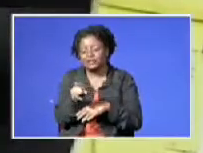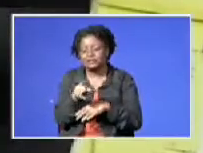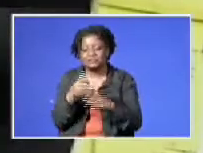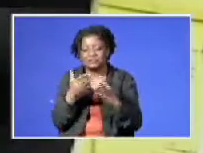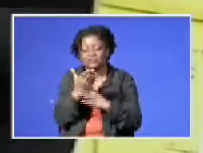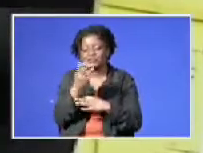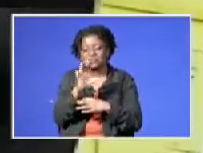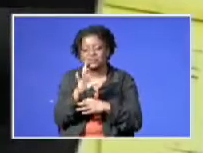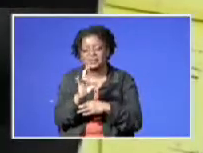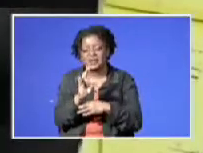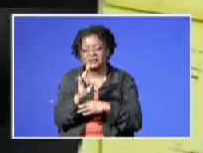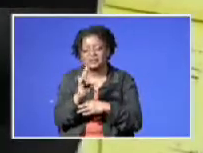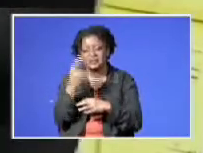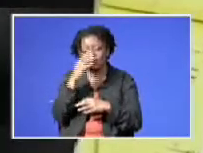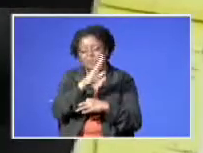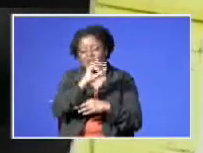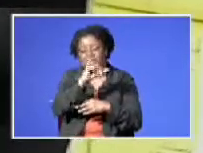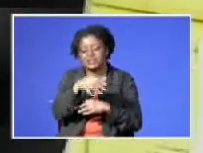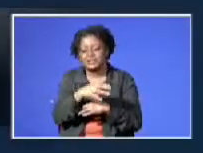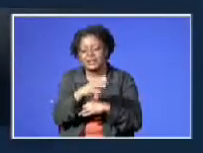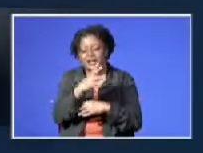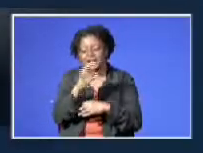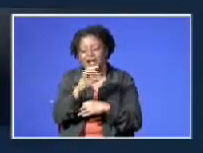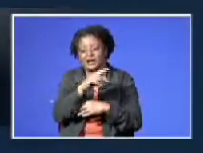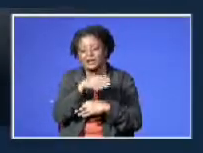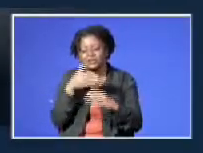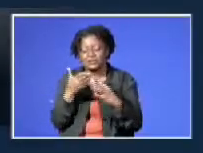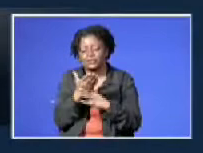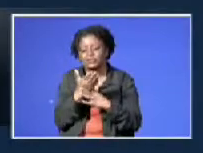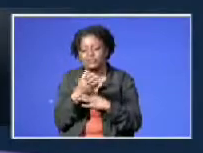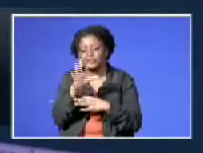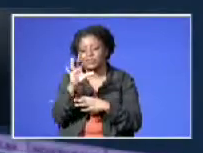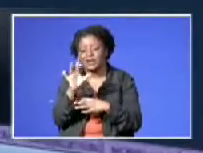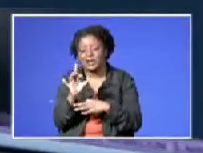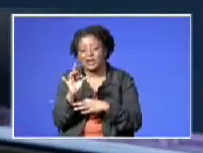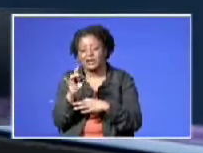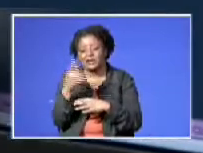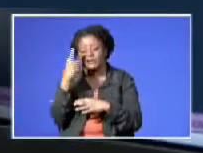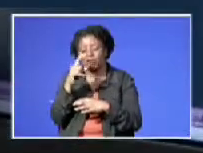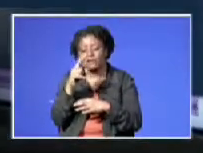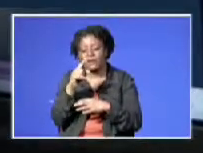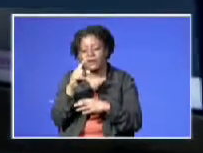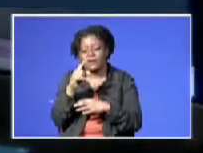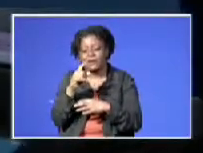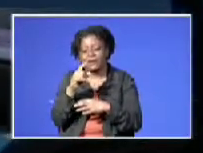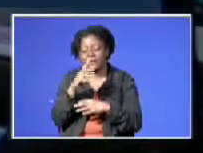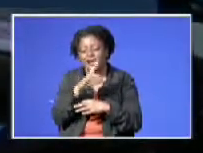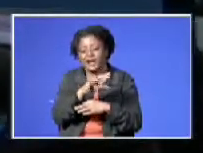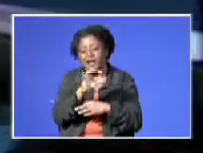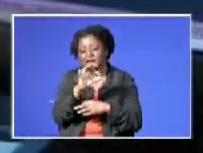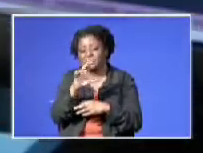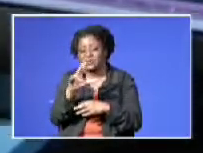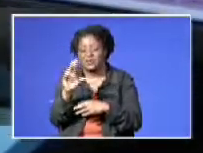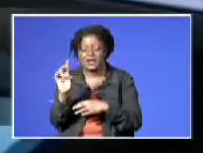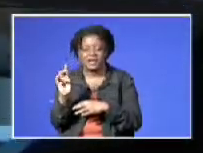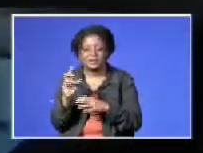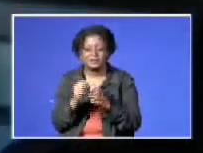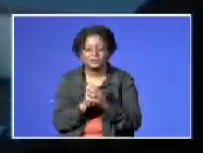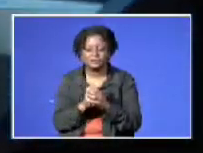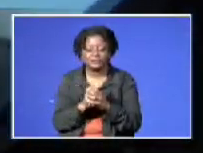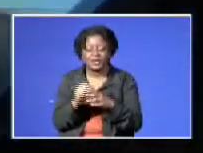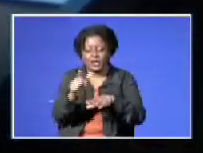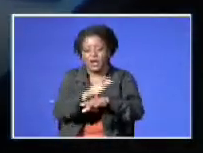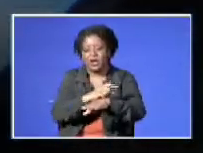lessons and 9 through 8 for BGCSE lessons. Students on Mayaguana, Rumkey, the northern and southern ends of Long